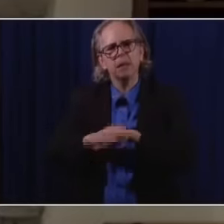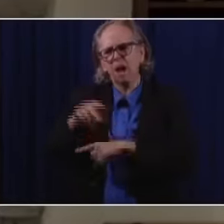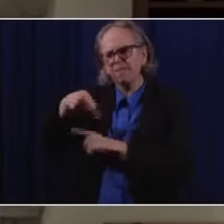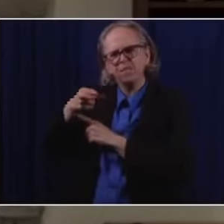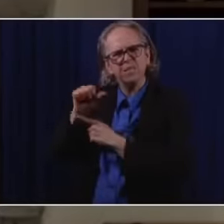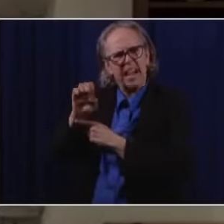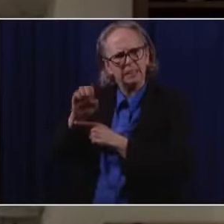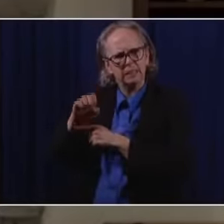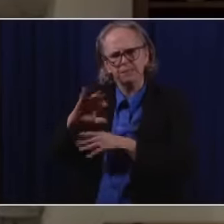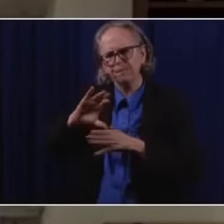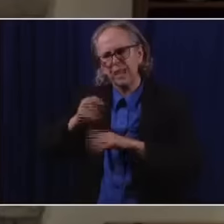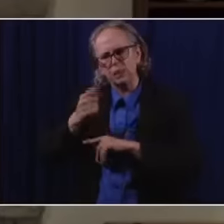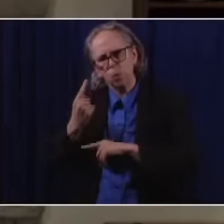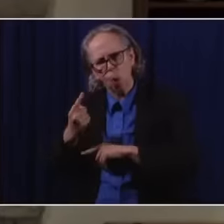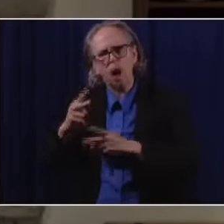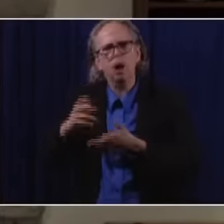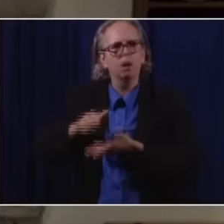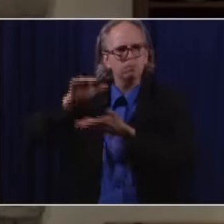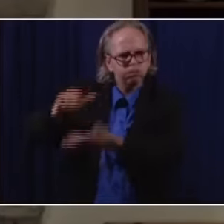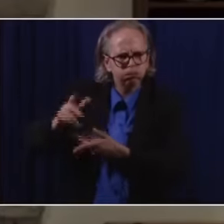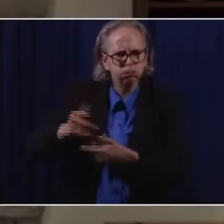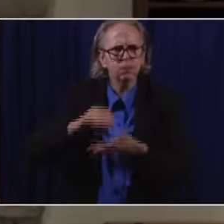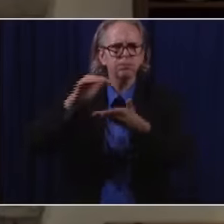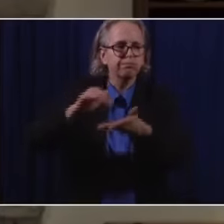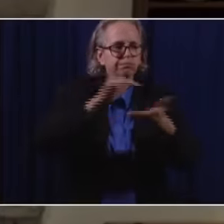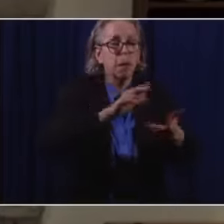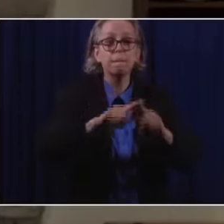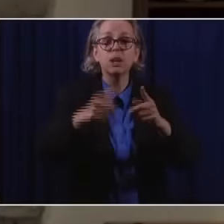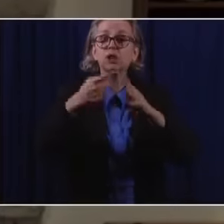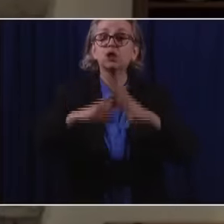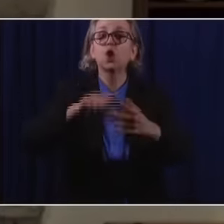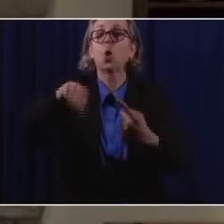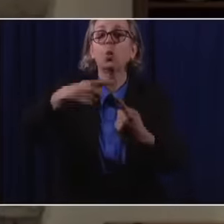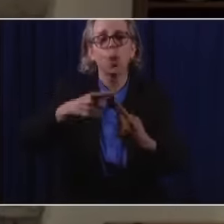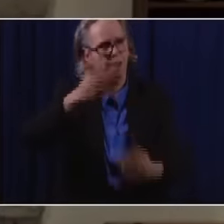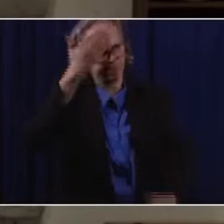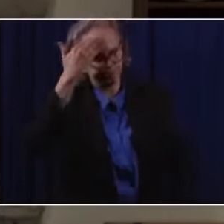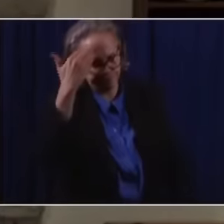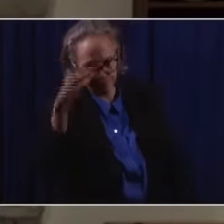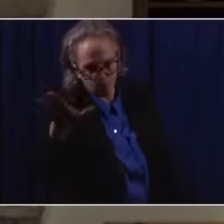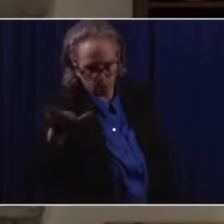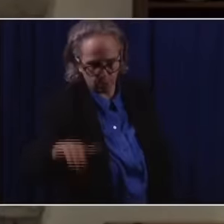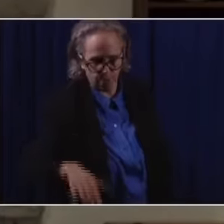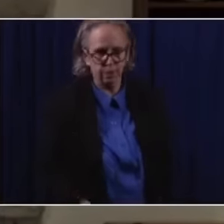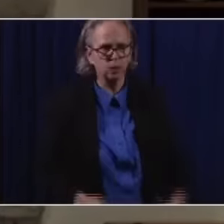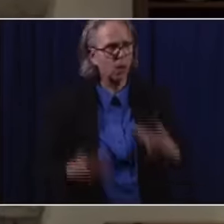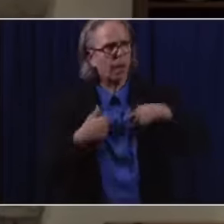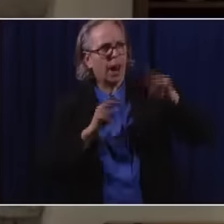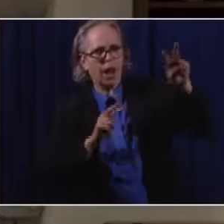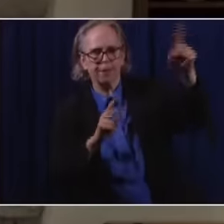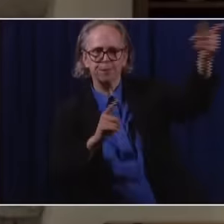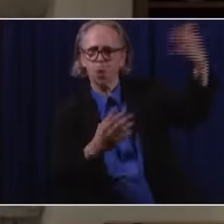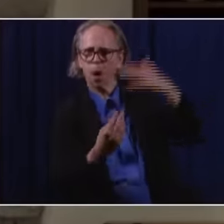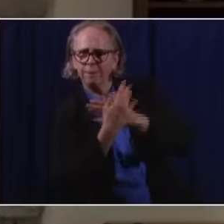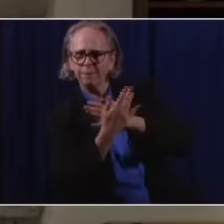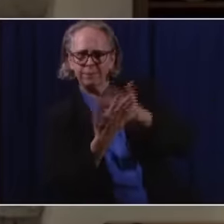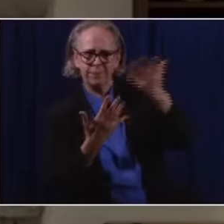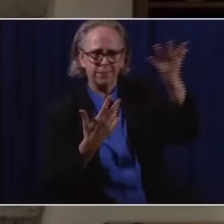Again, we don't know when this is going to be. You're following it just like we are on TV.